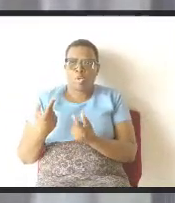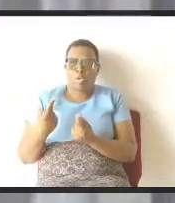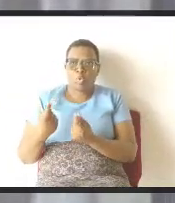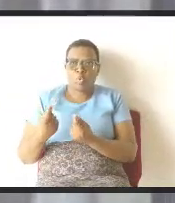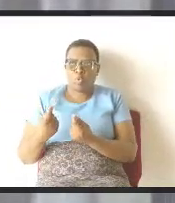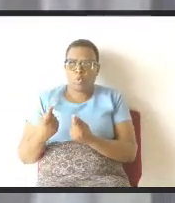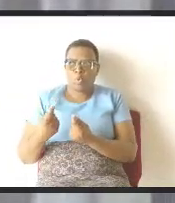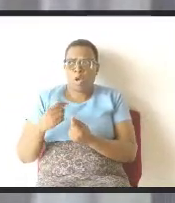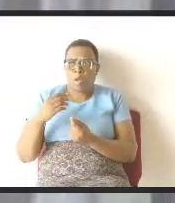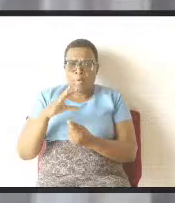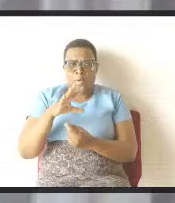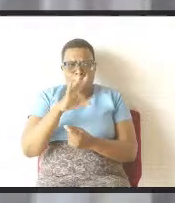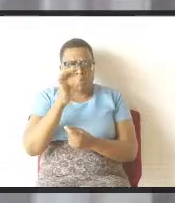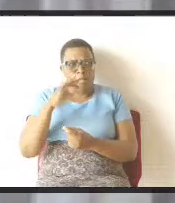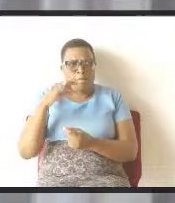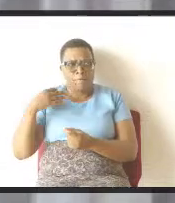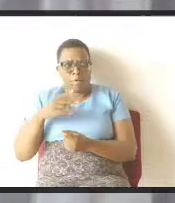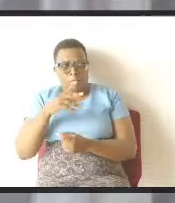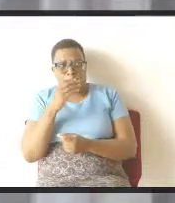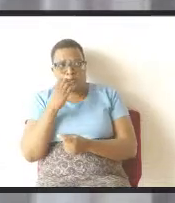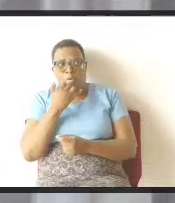Finding fault about their running?